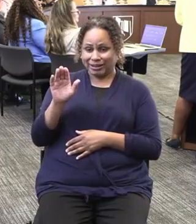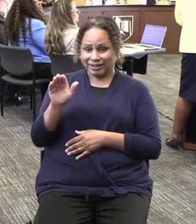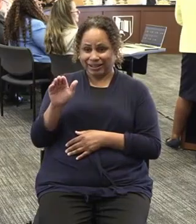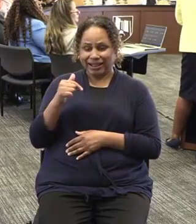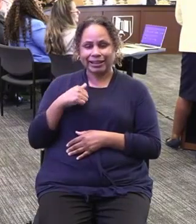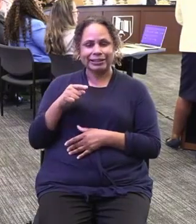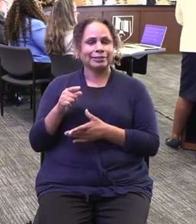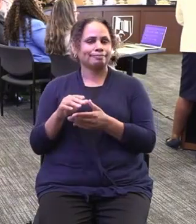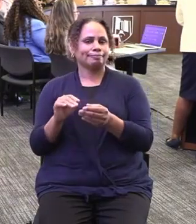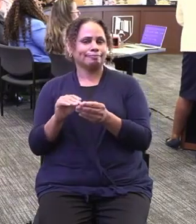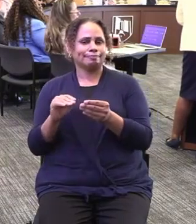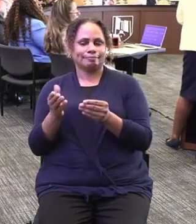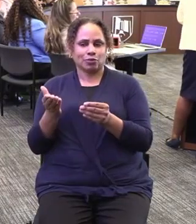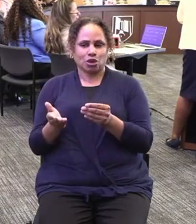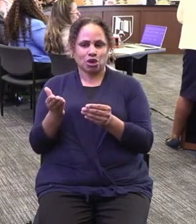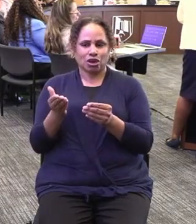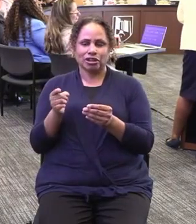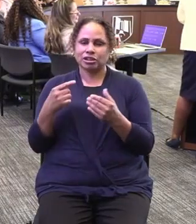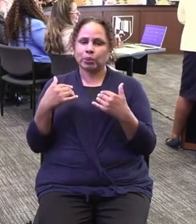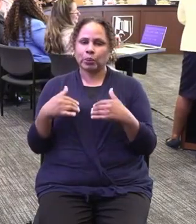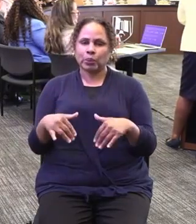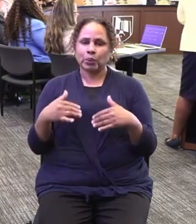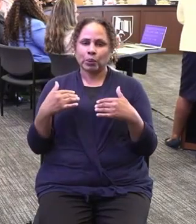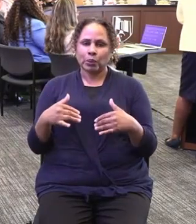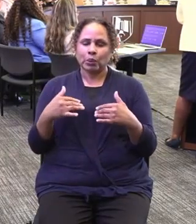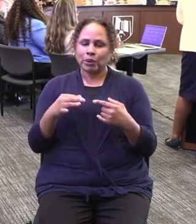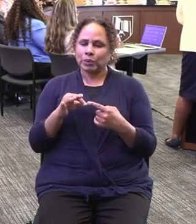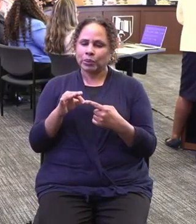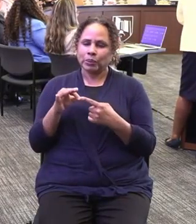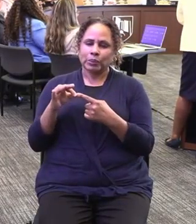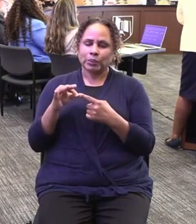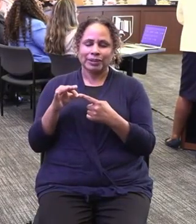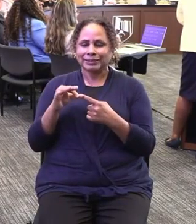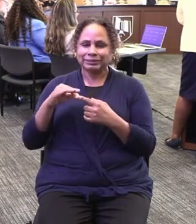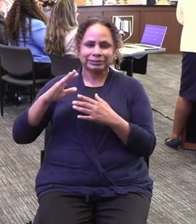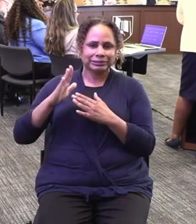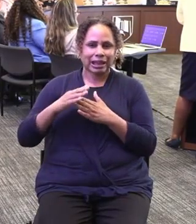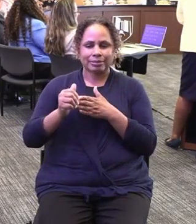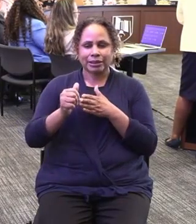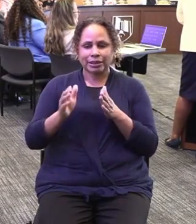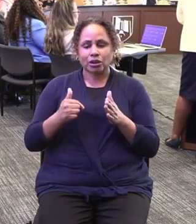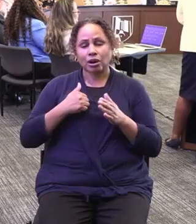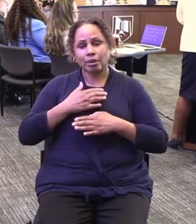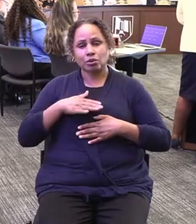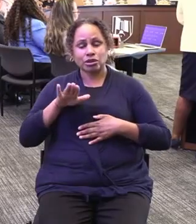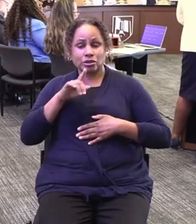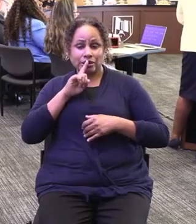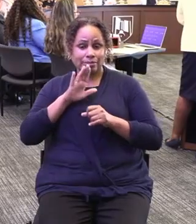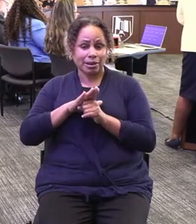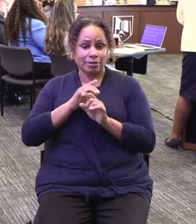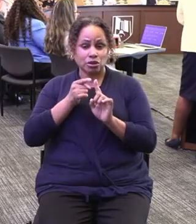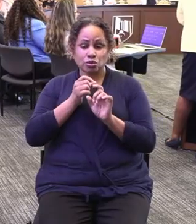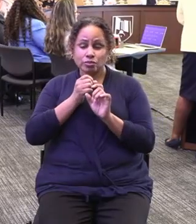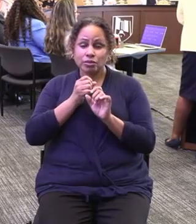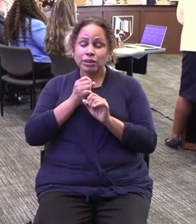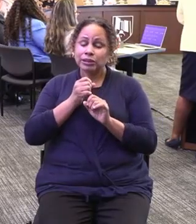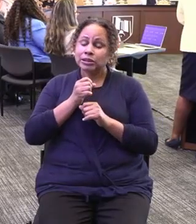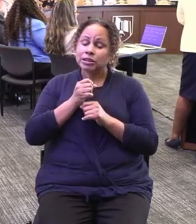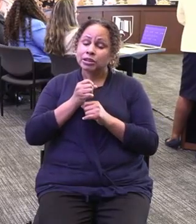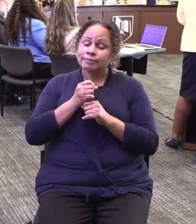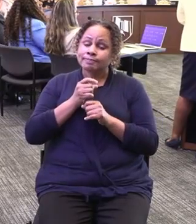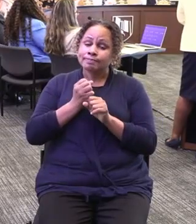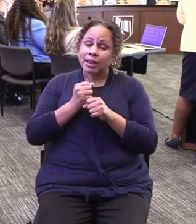just a little bit, is an exceptional leader, and I appreciate her commitment to ensuring that the JJC story is